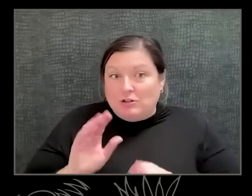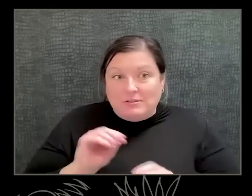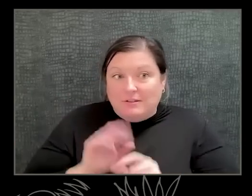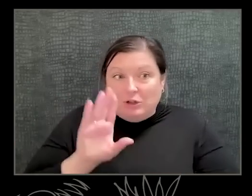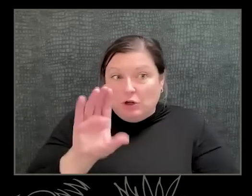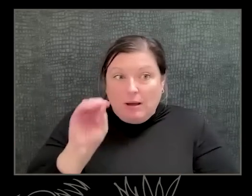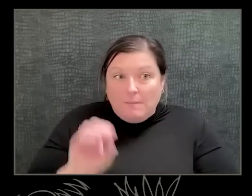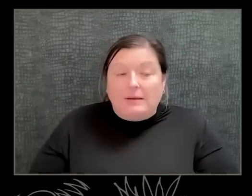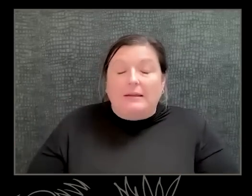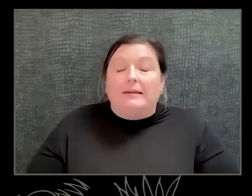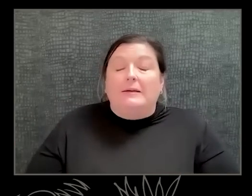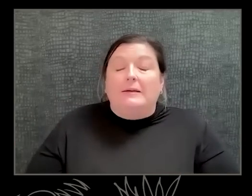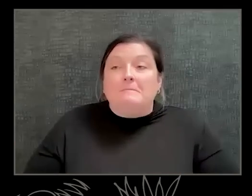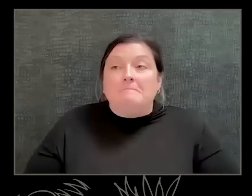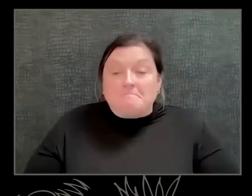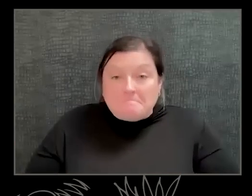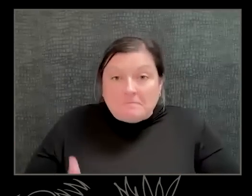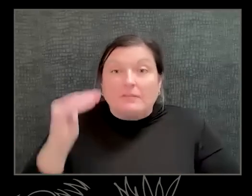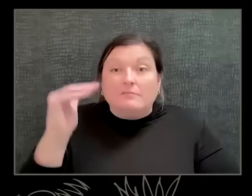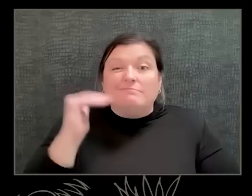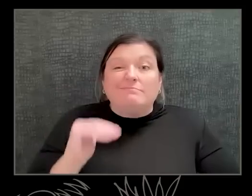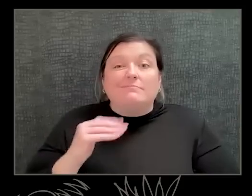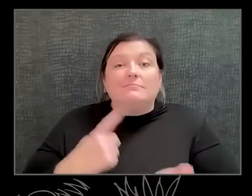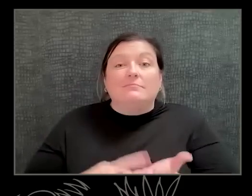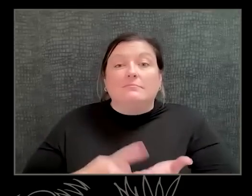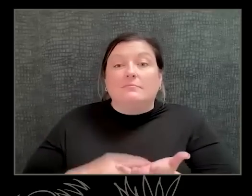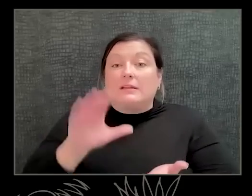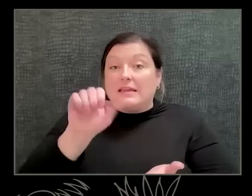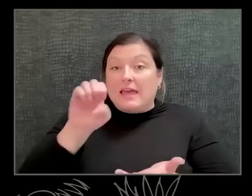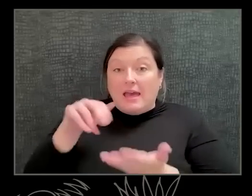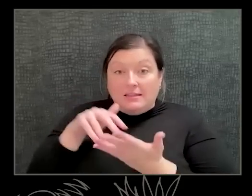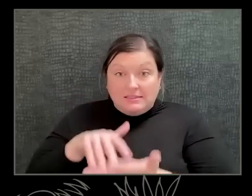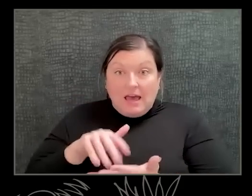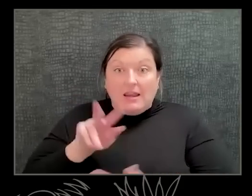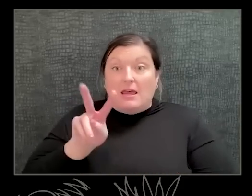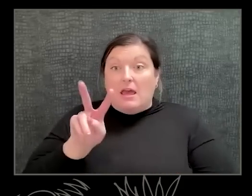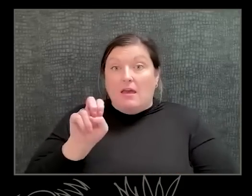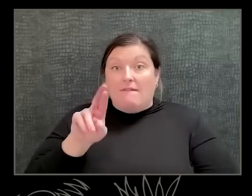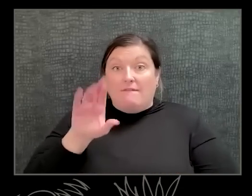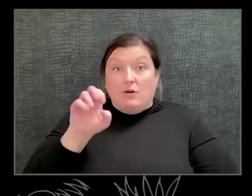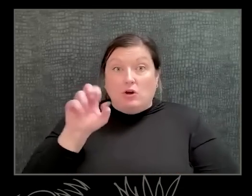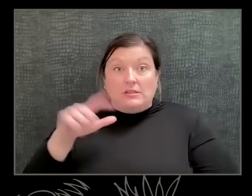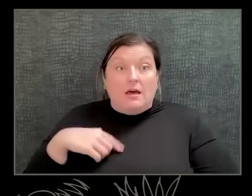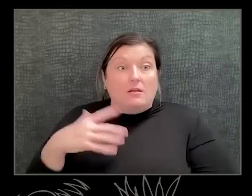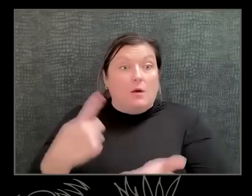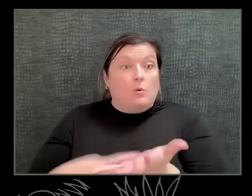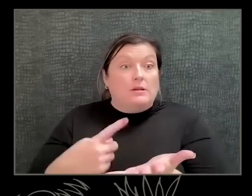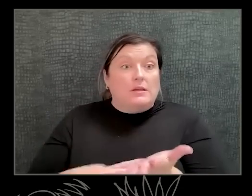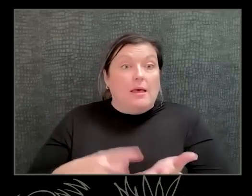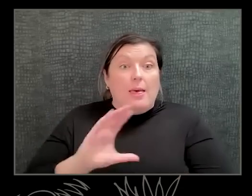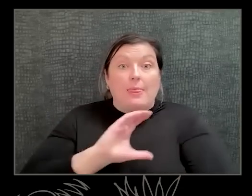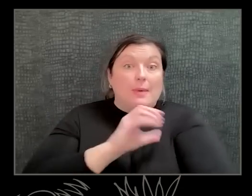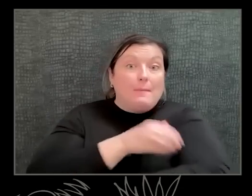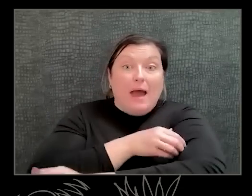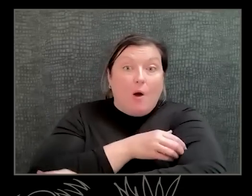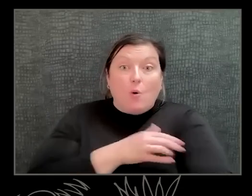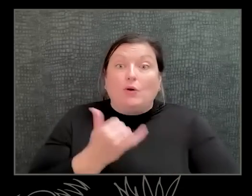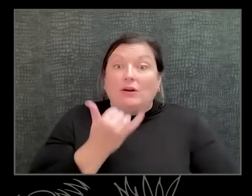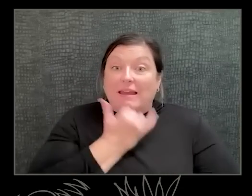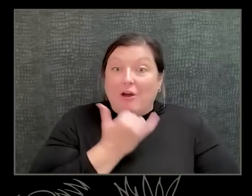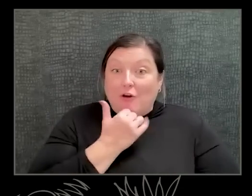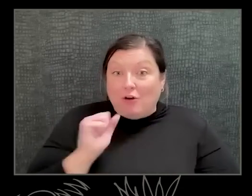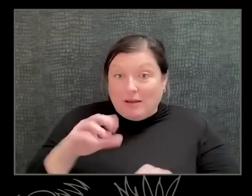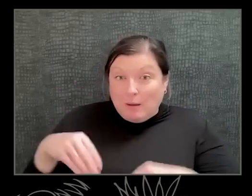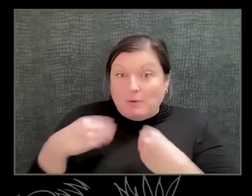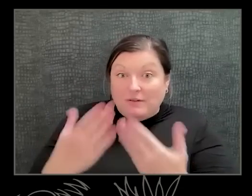So next, I want to talk about a case study at Vercel, and I want to talk about the power an error can provide you,